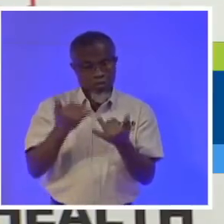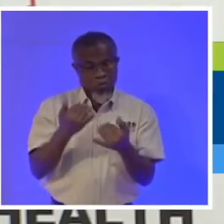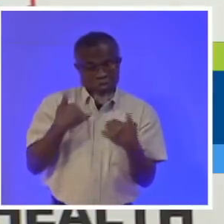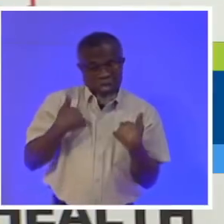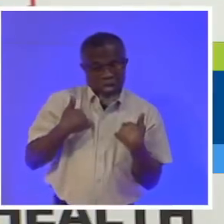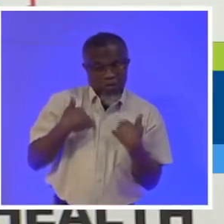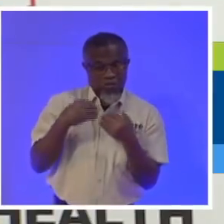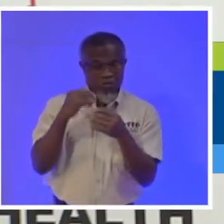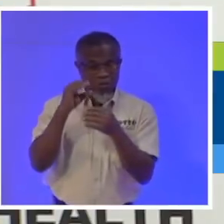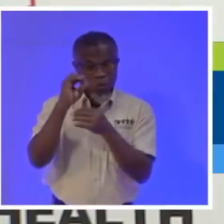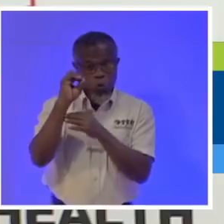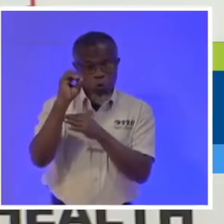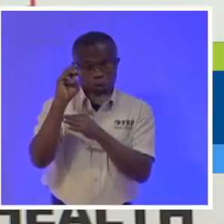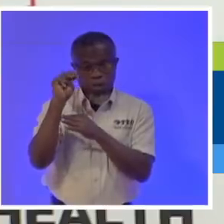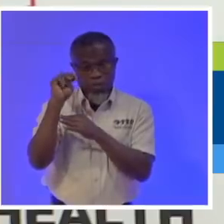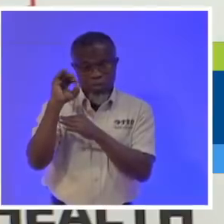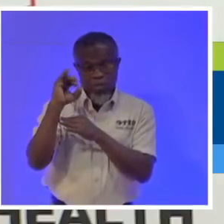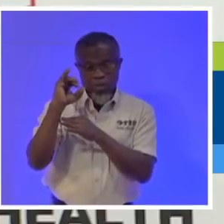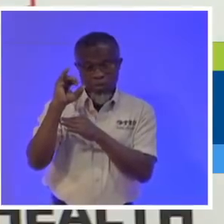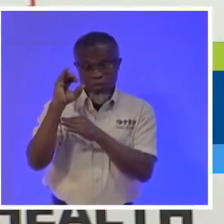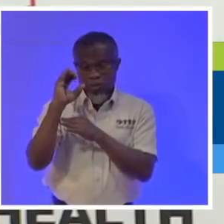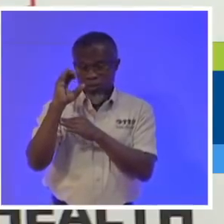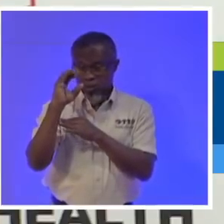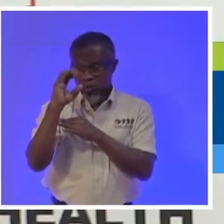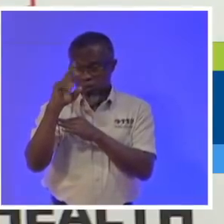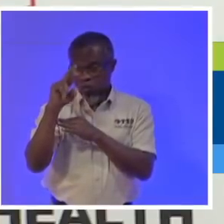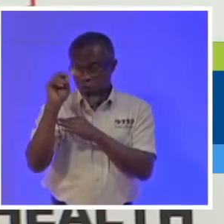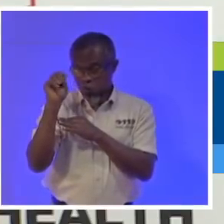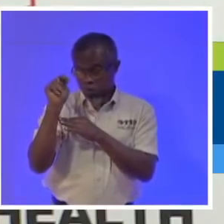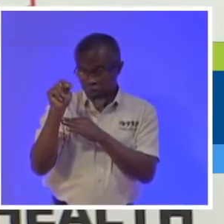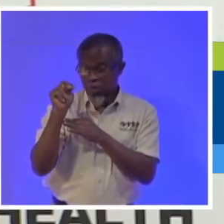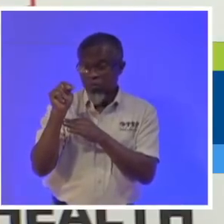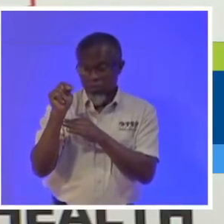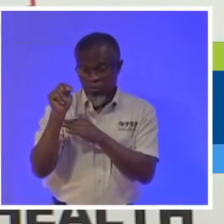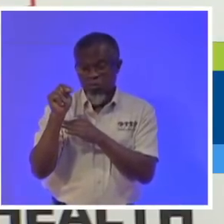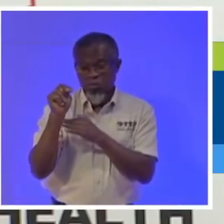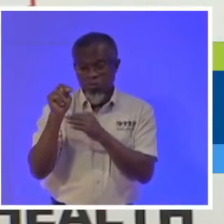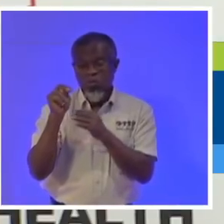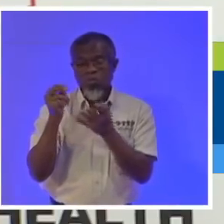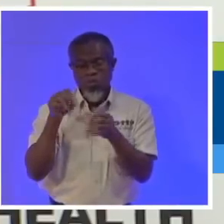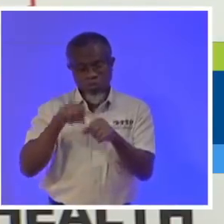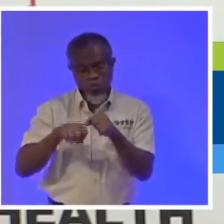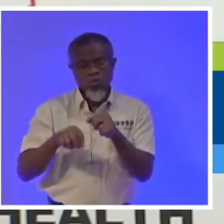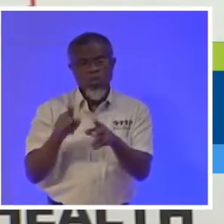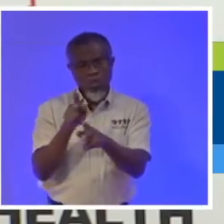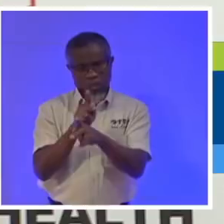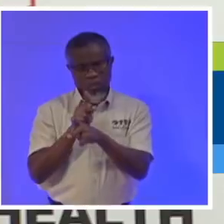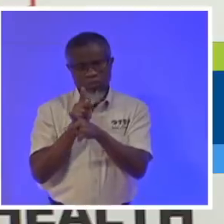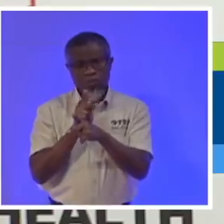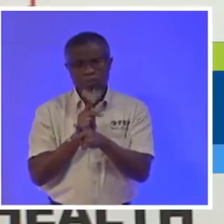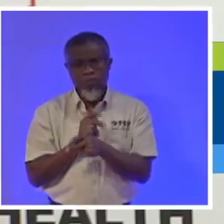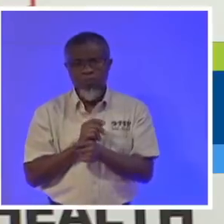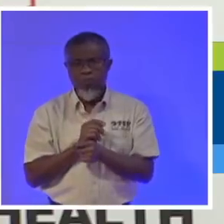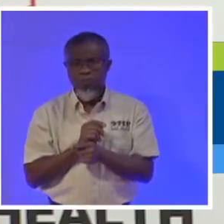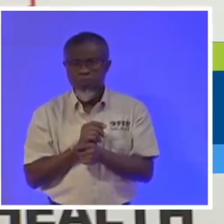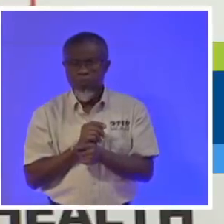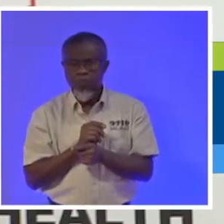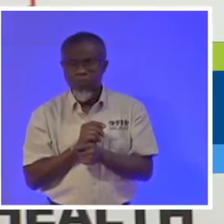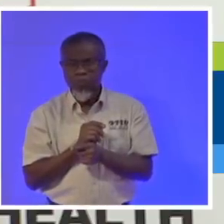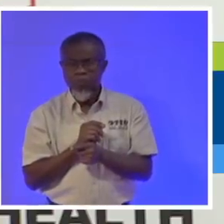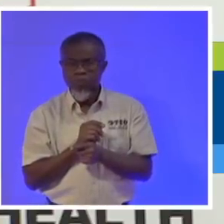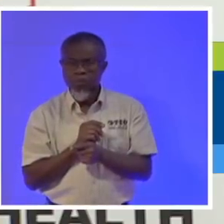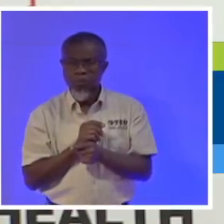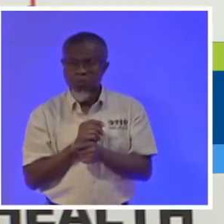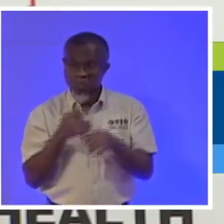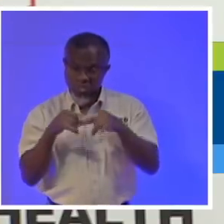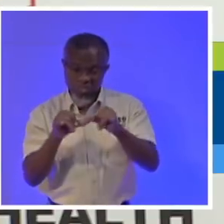whatever, it's good. On the issue of reef tours, that is something that we are always looking at